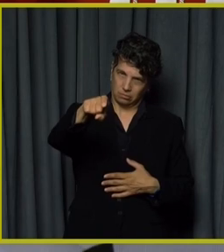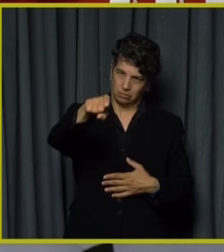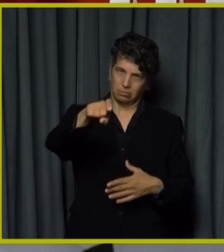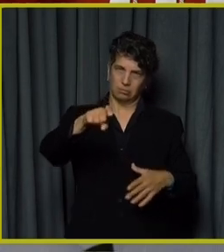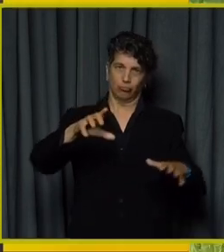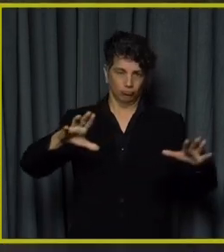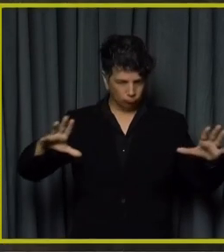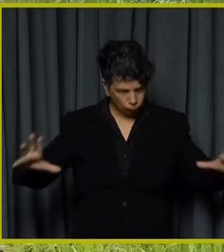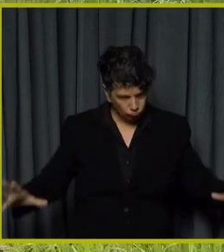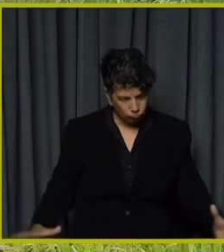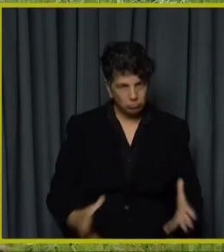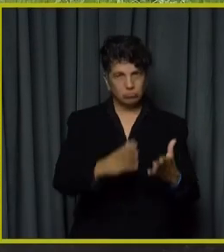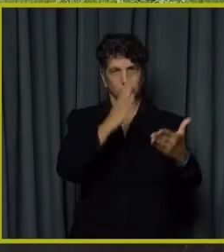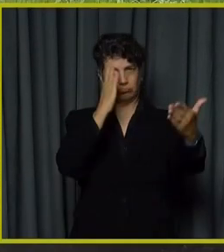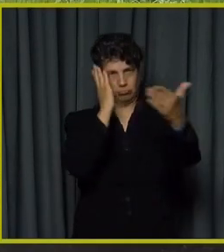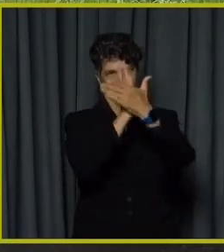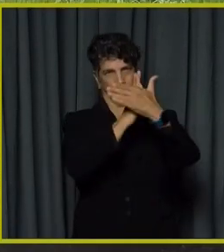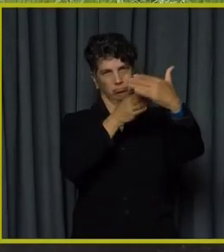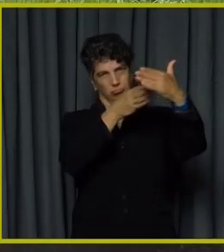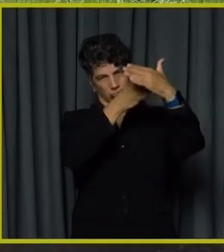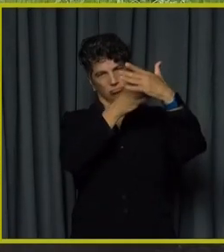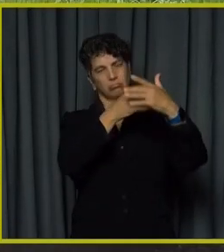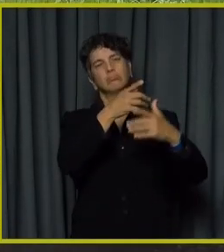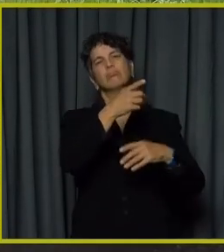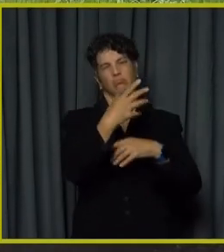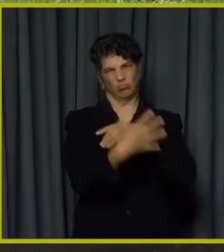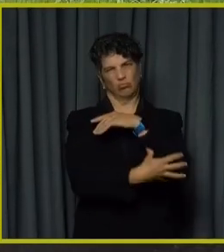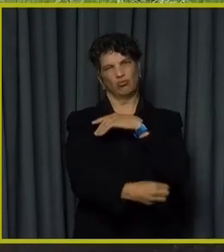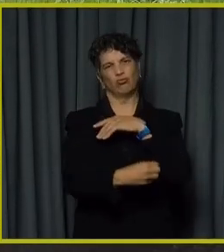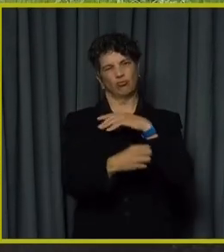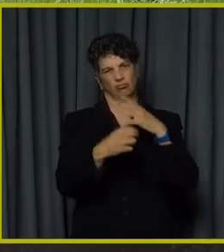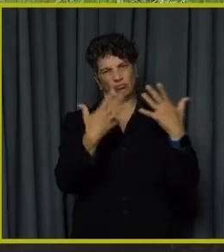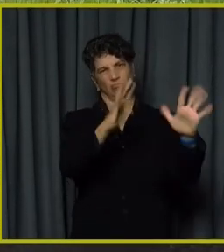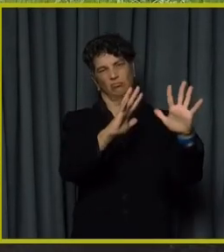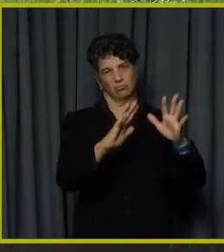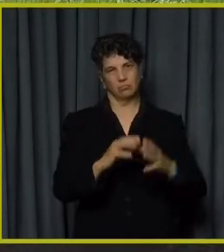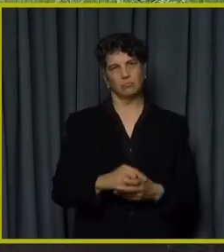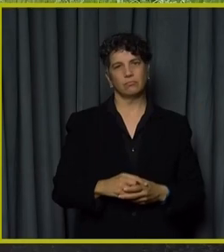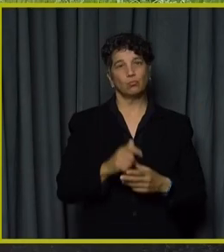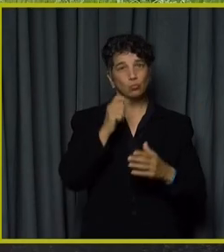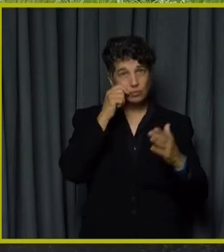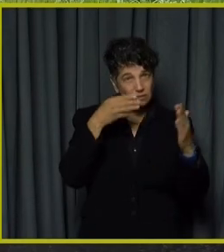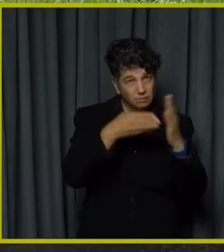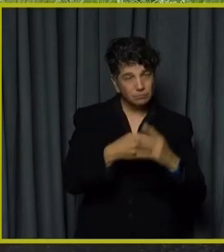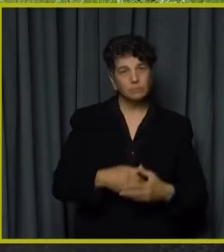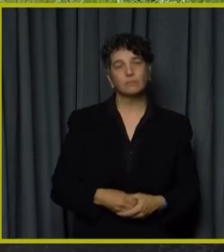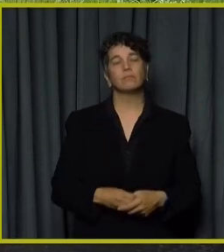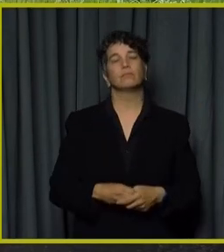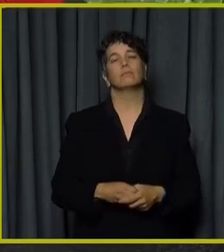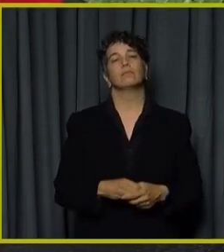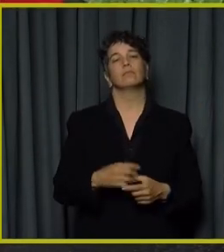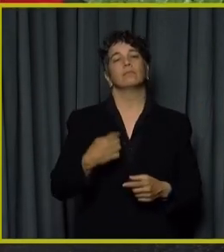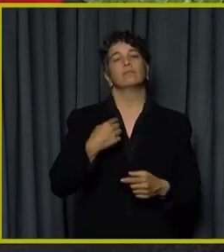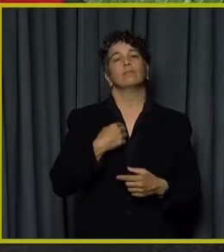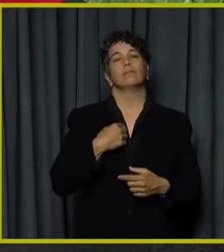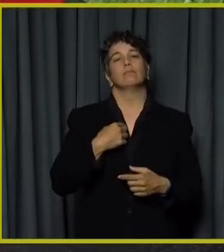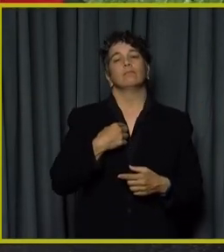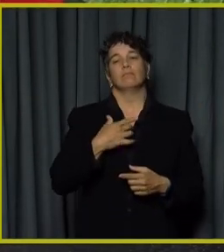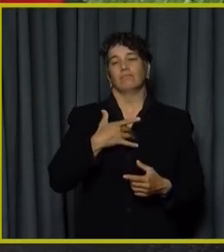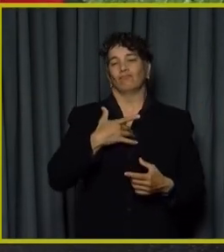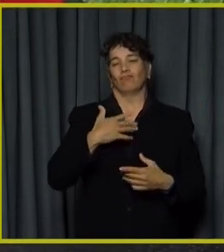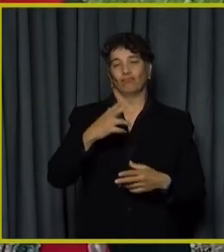poverty. I am honored to be a part of the Poor People's Campaign. This